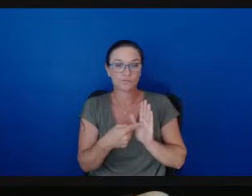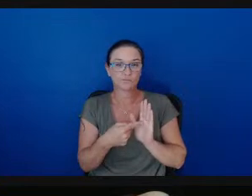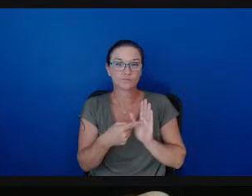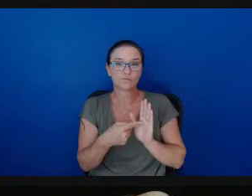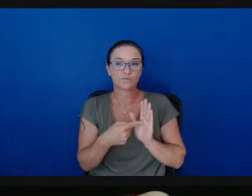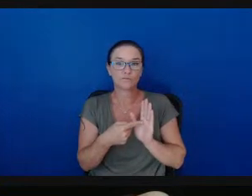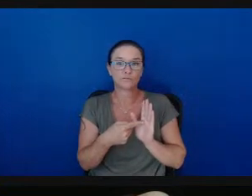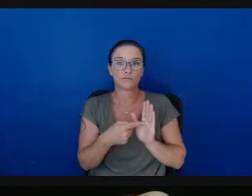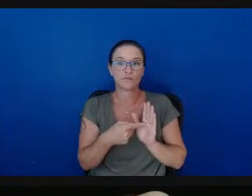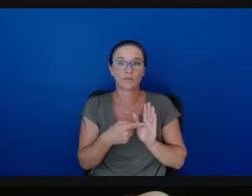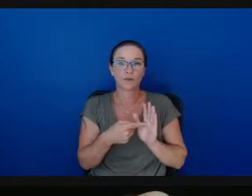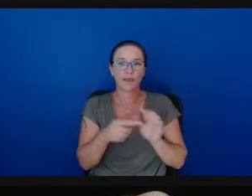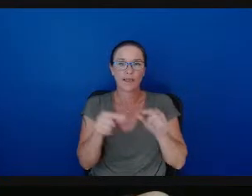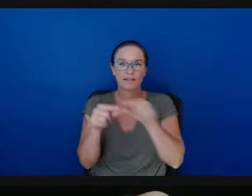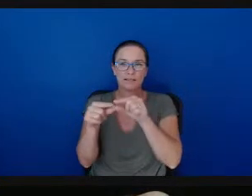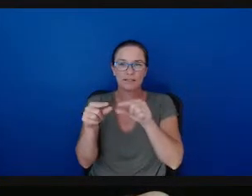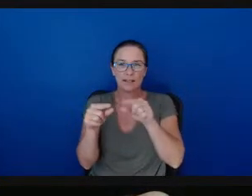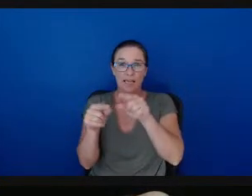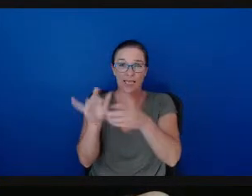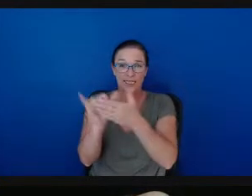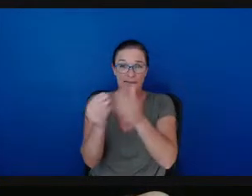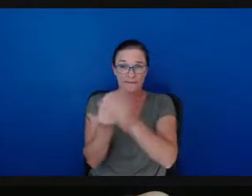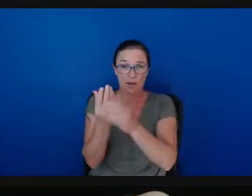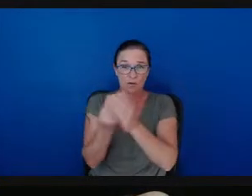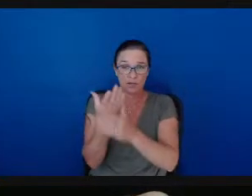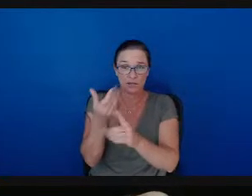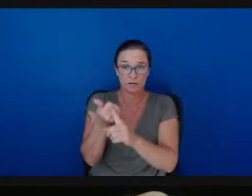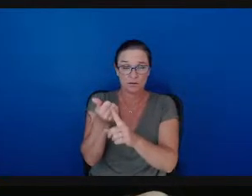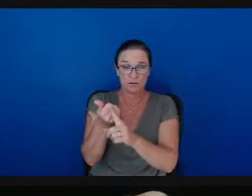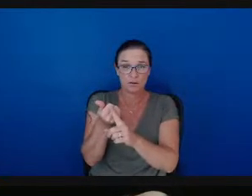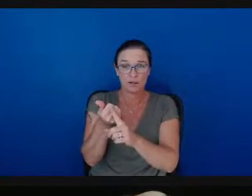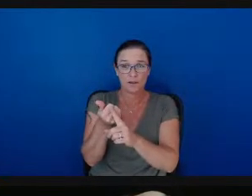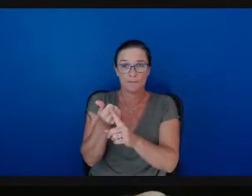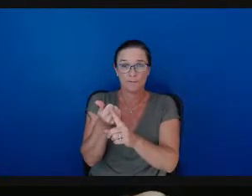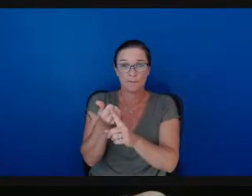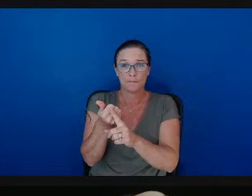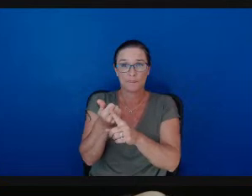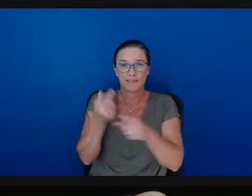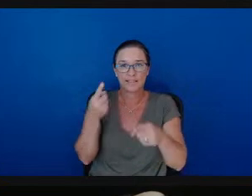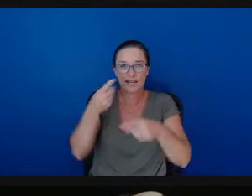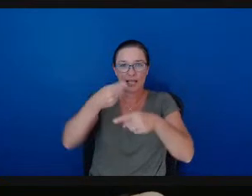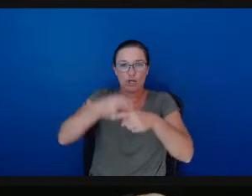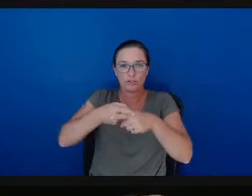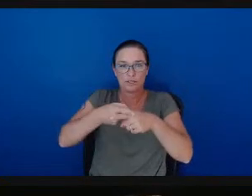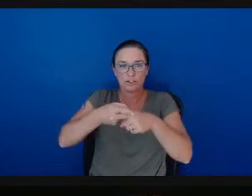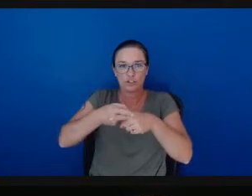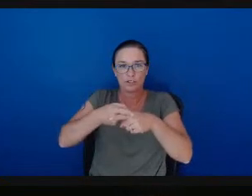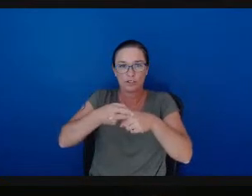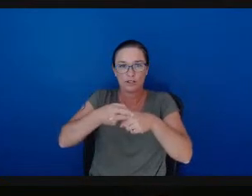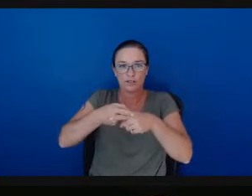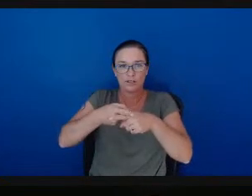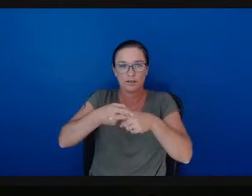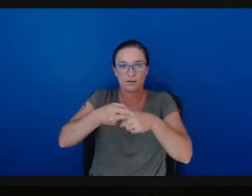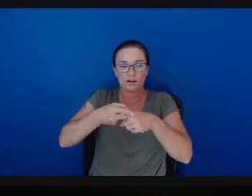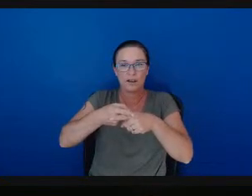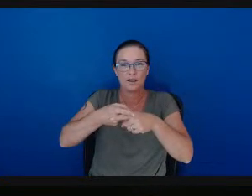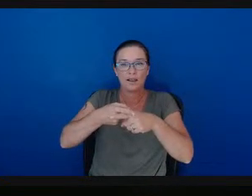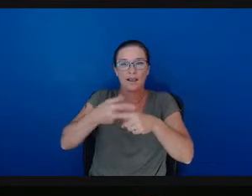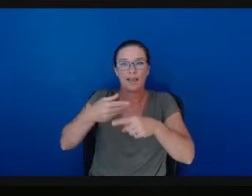is right in here. This fountain right here is right at an intersection. It's got a line that kind of goes off in this direction over